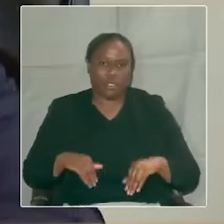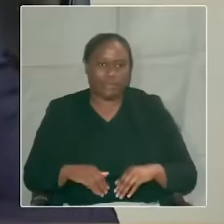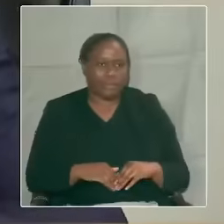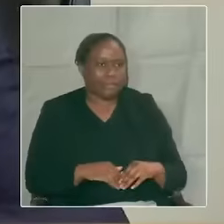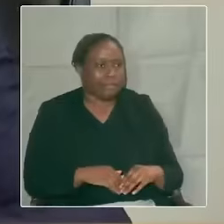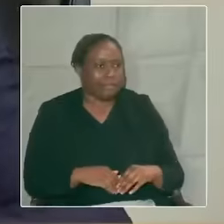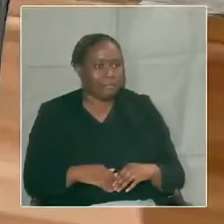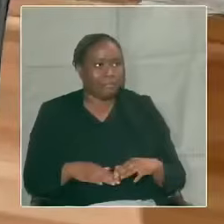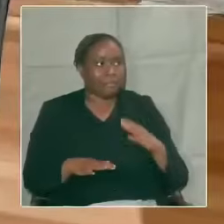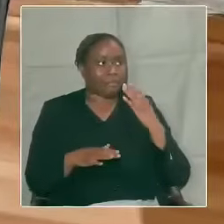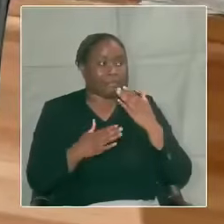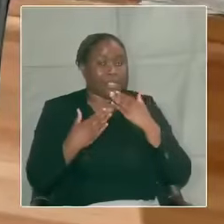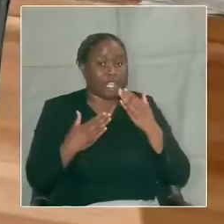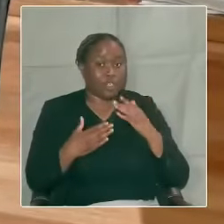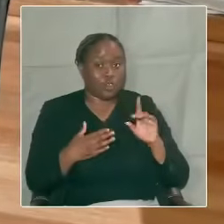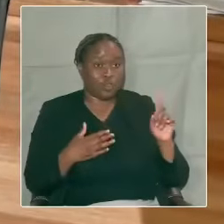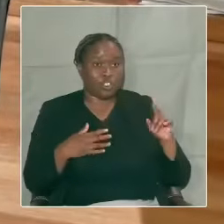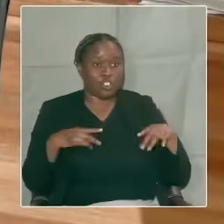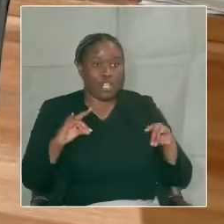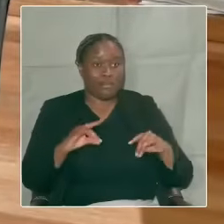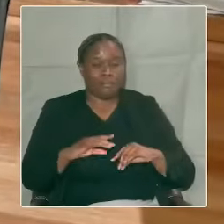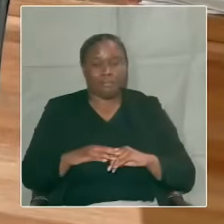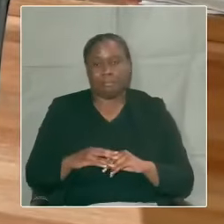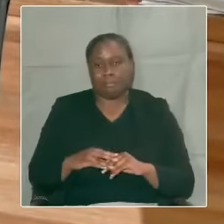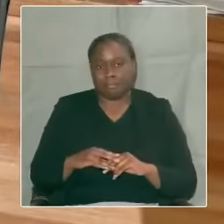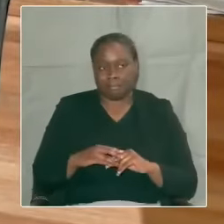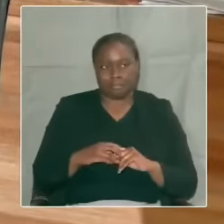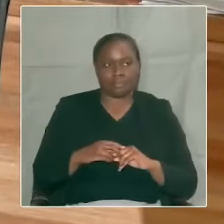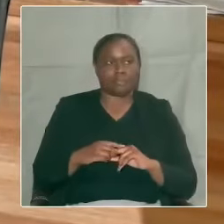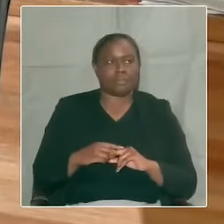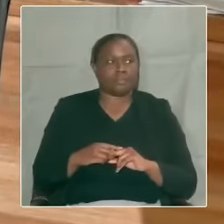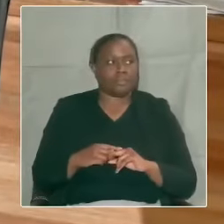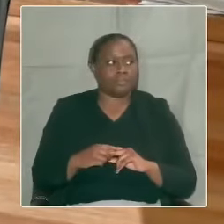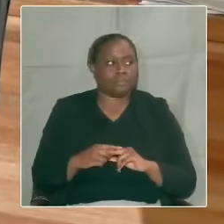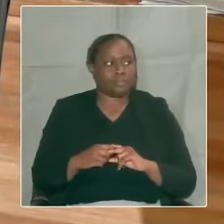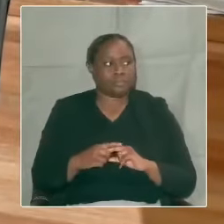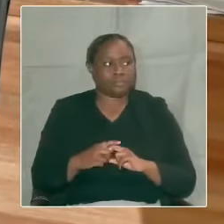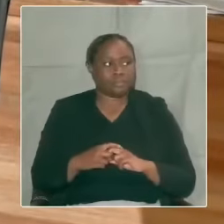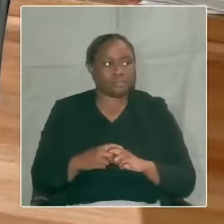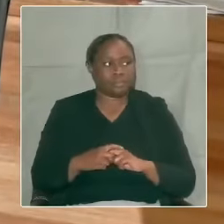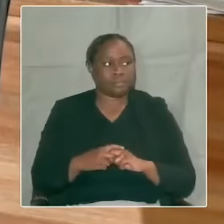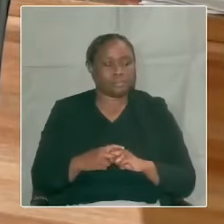Thanks, Chair. General, did I understand you correctly when you said